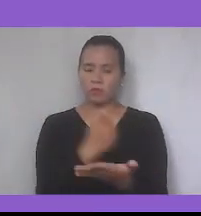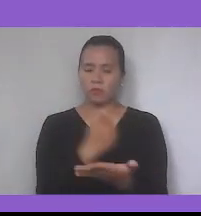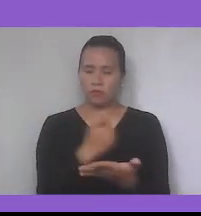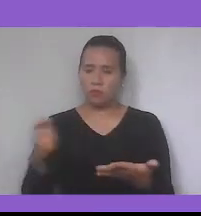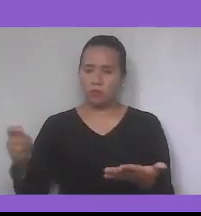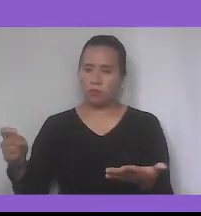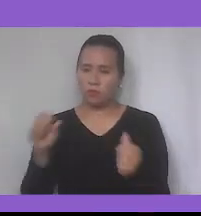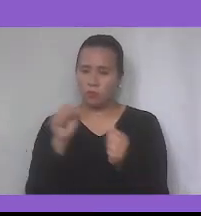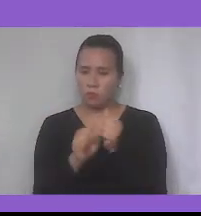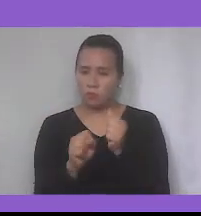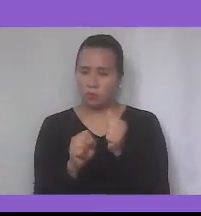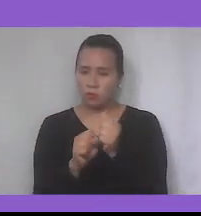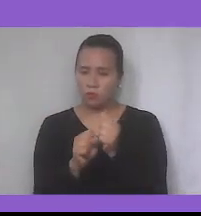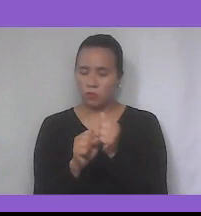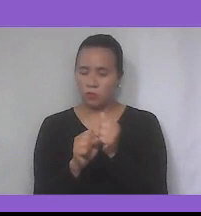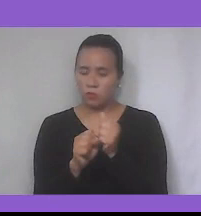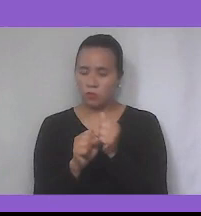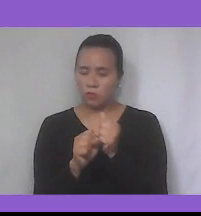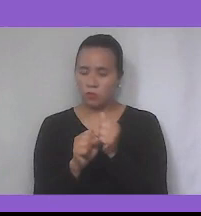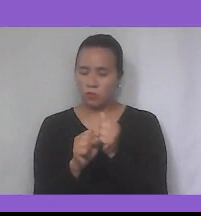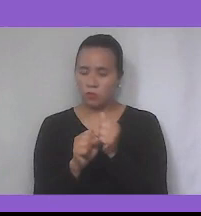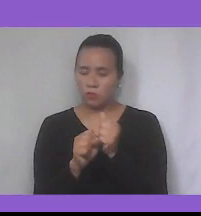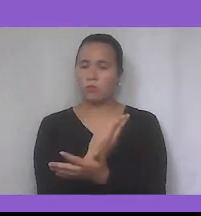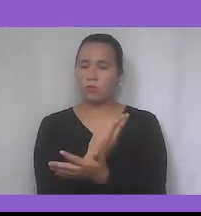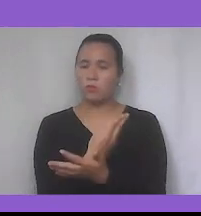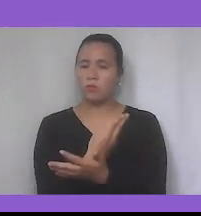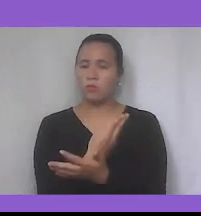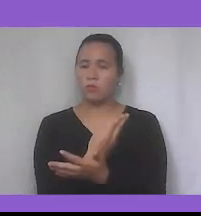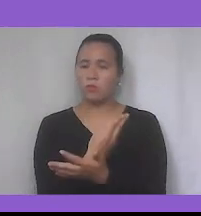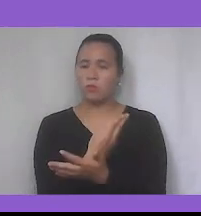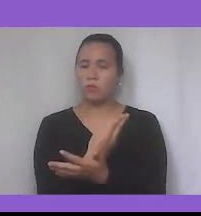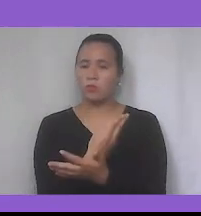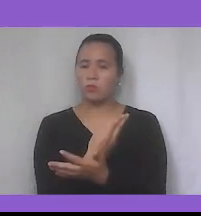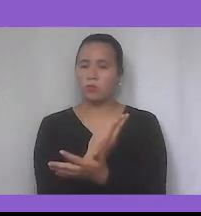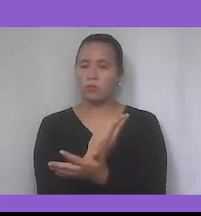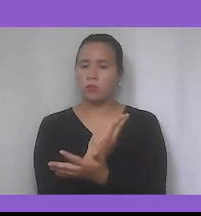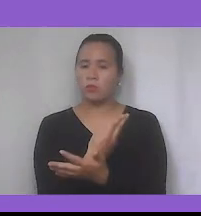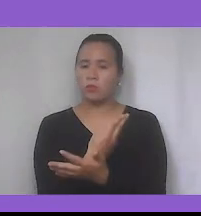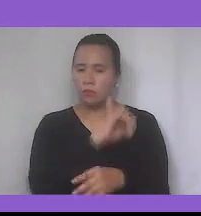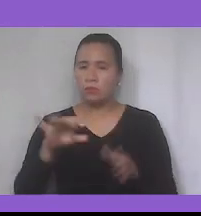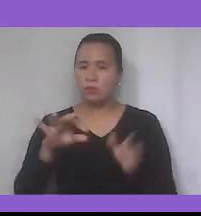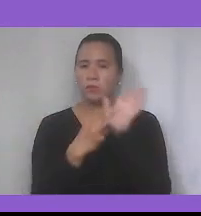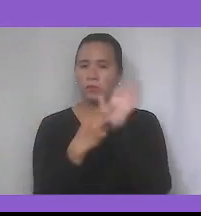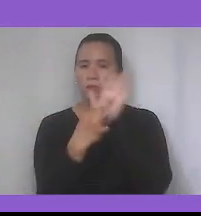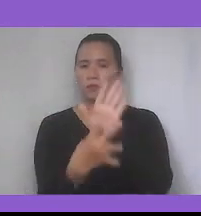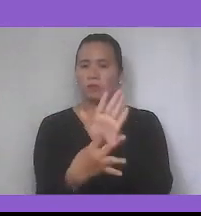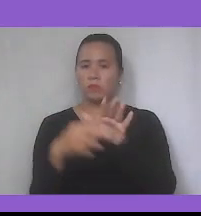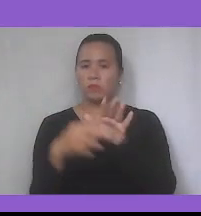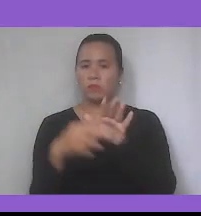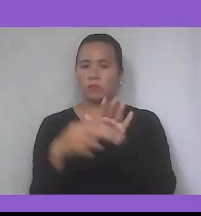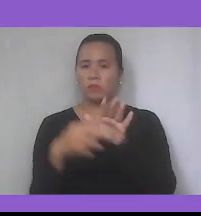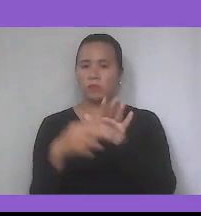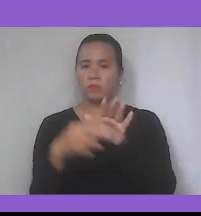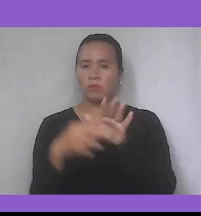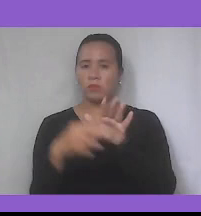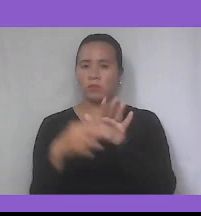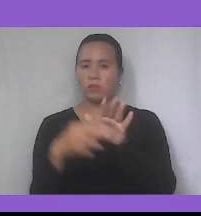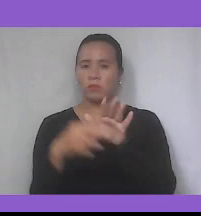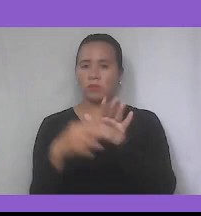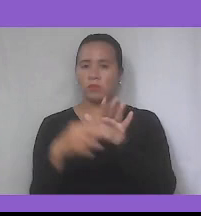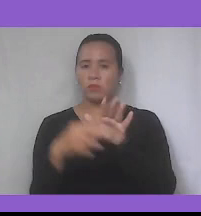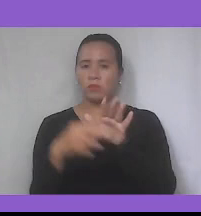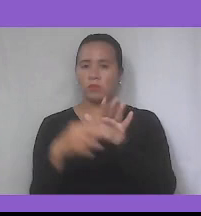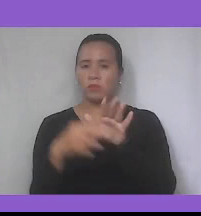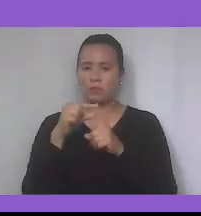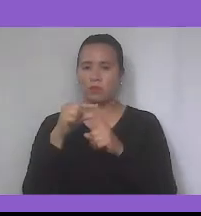Along with the dictation is the editor tool. So this is another feature in Word, the